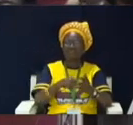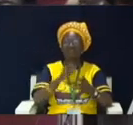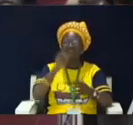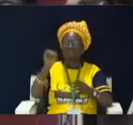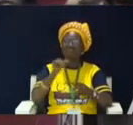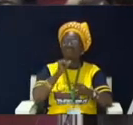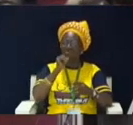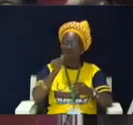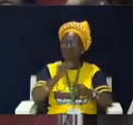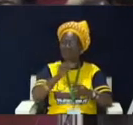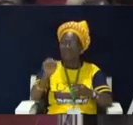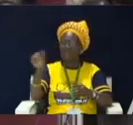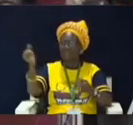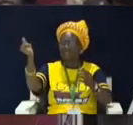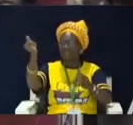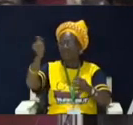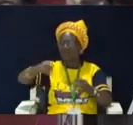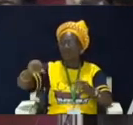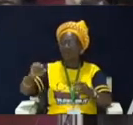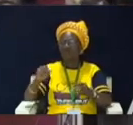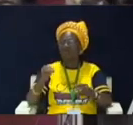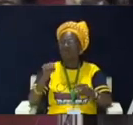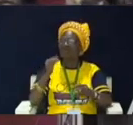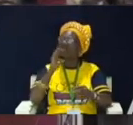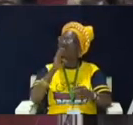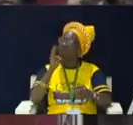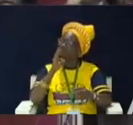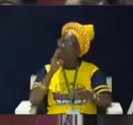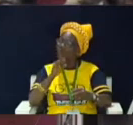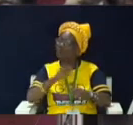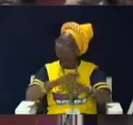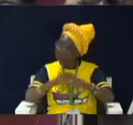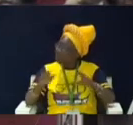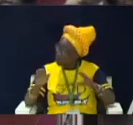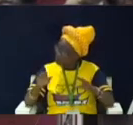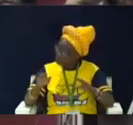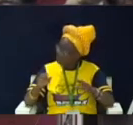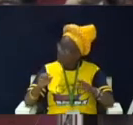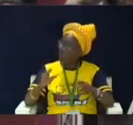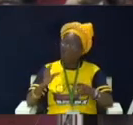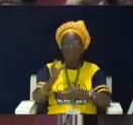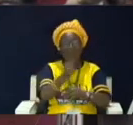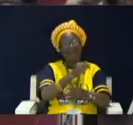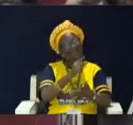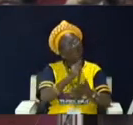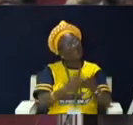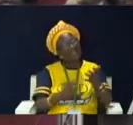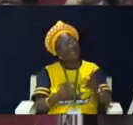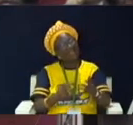Don't partake of this meal if you are not a child of God.